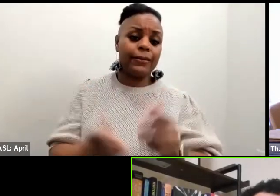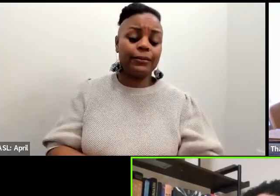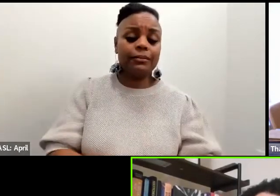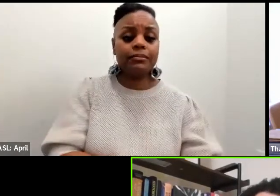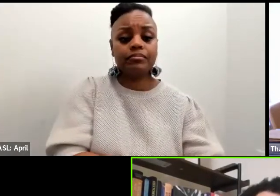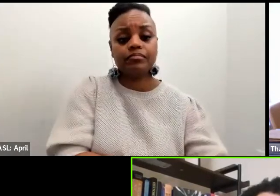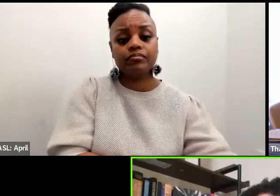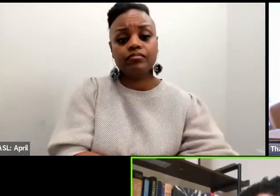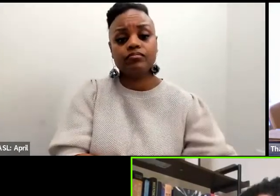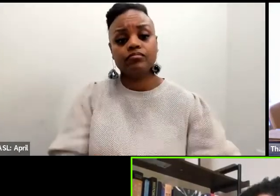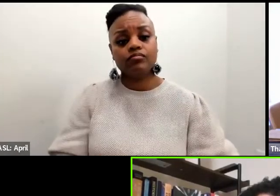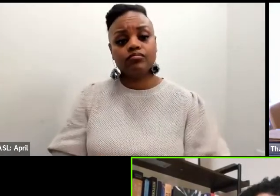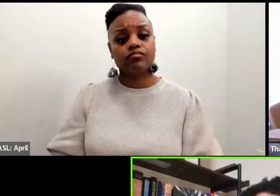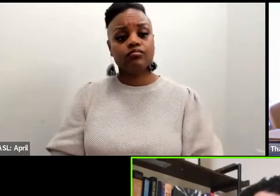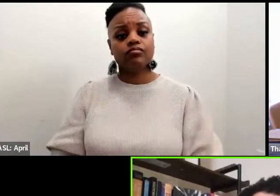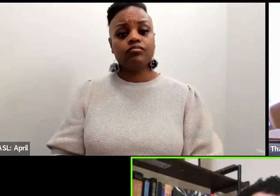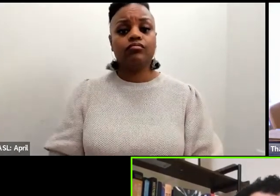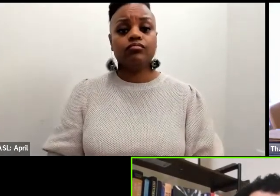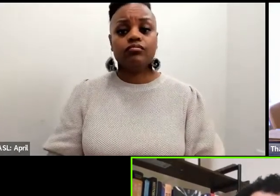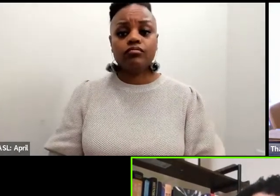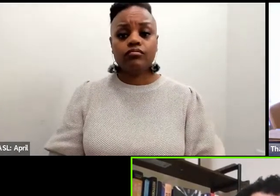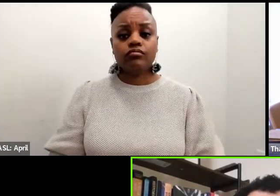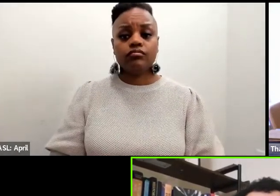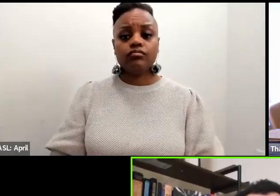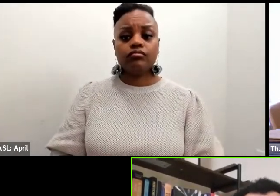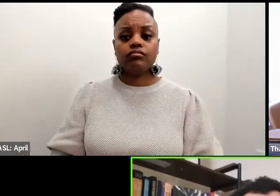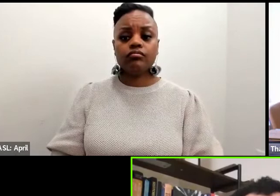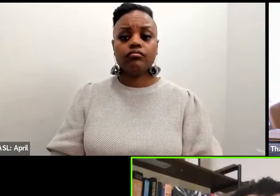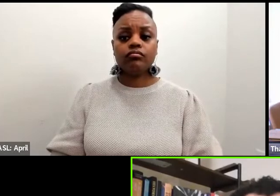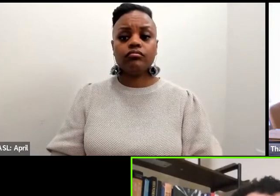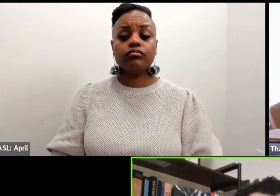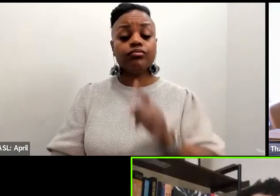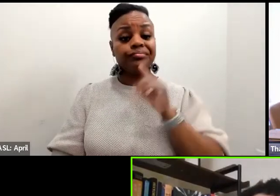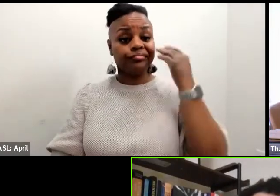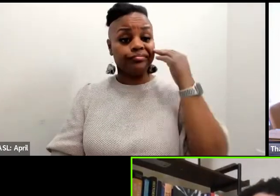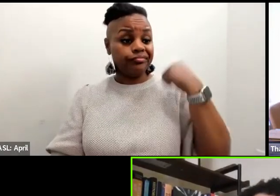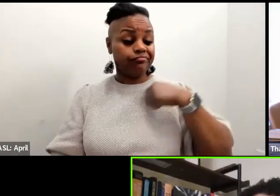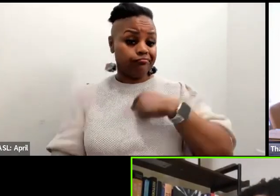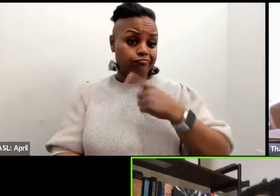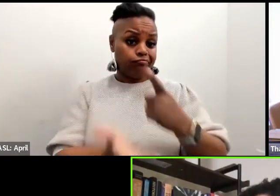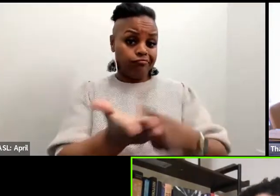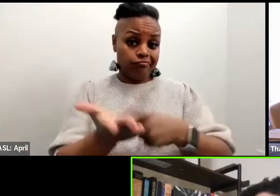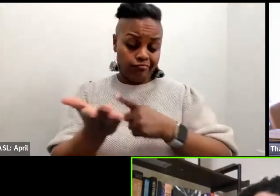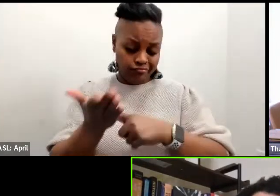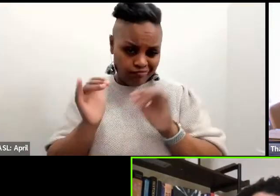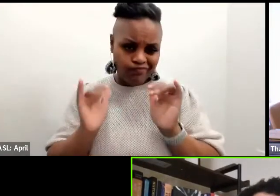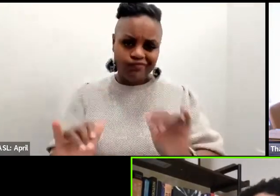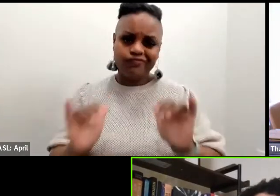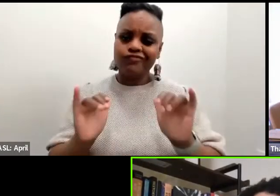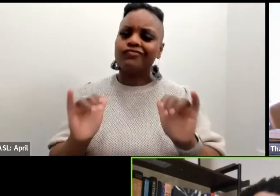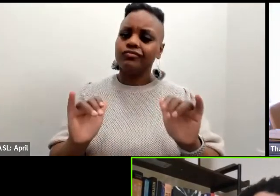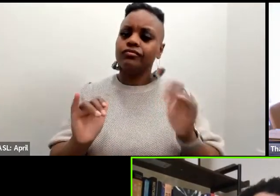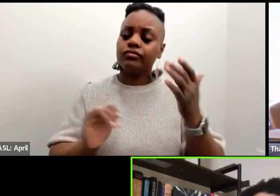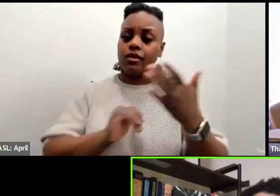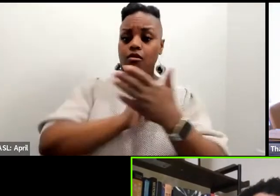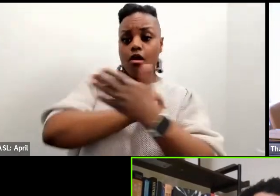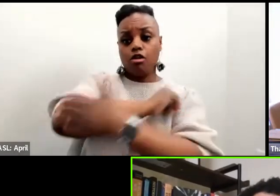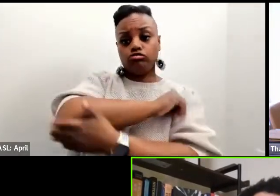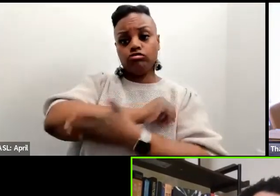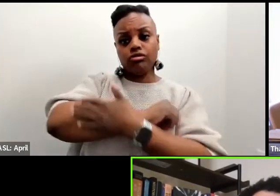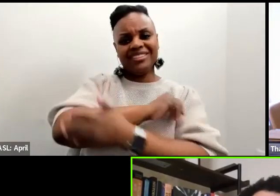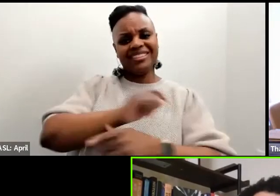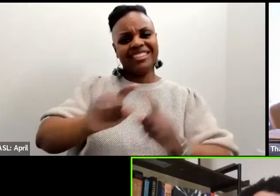interviews with over a course of 2 years and in six different countries with these members, is you